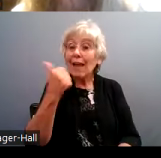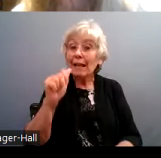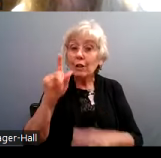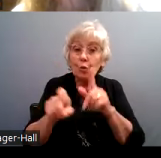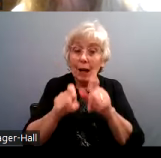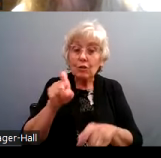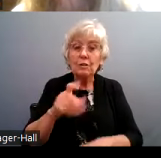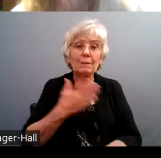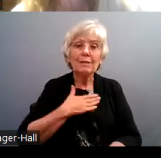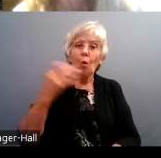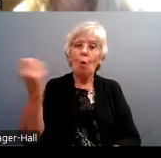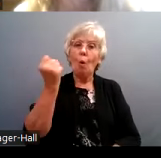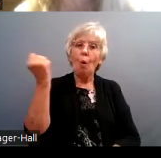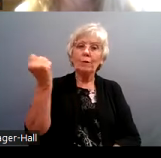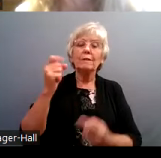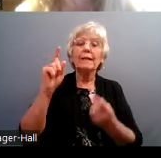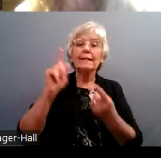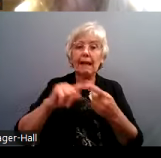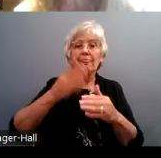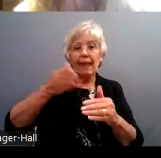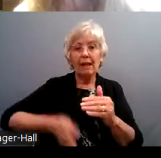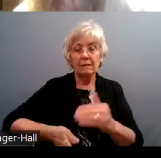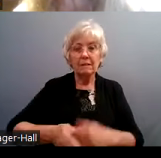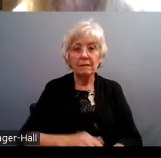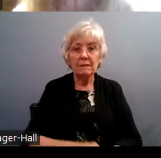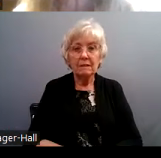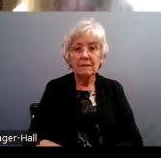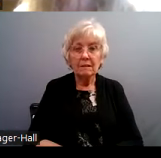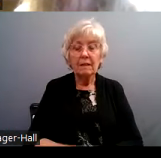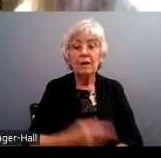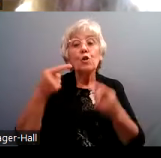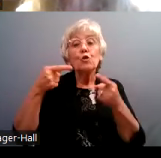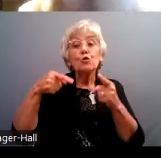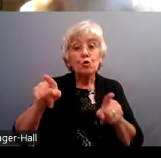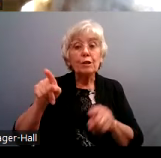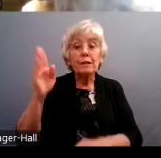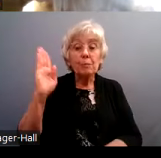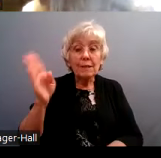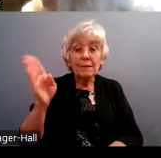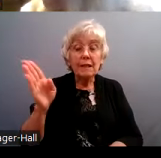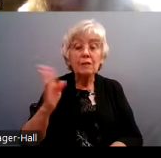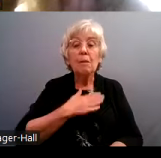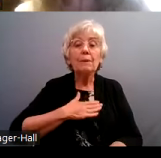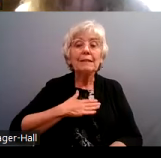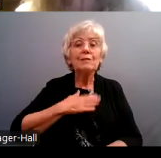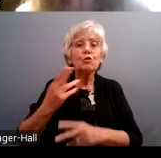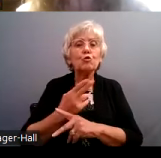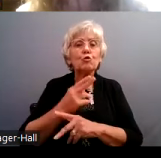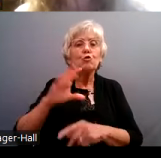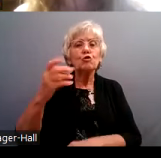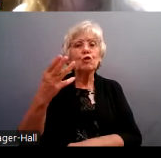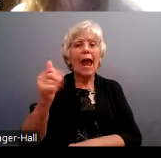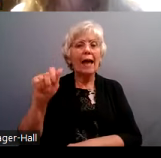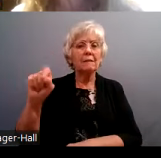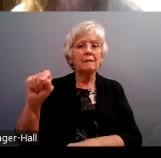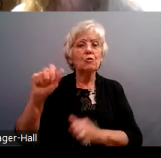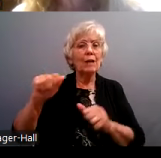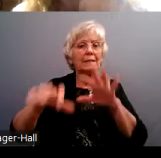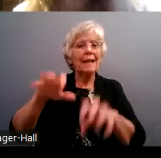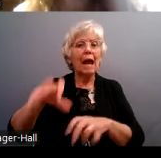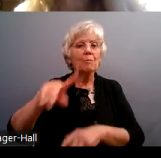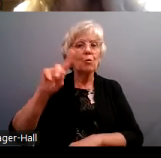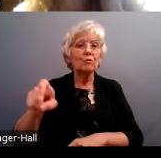you to hold your questions until the end. But during the presentation, please use the chat to put any questions